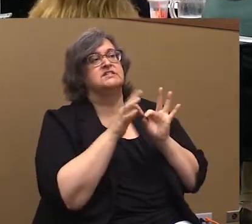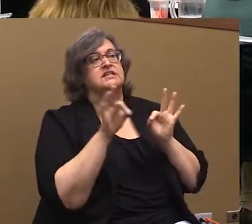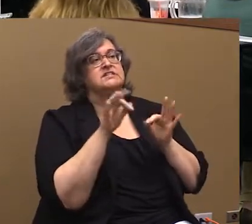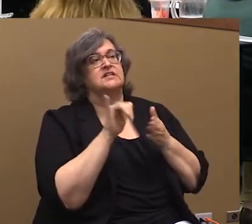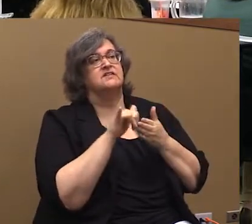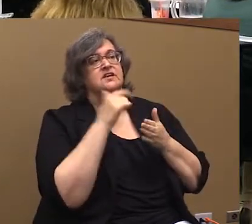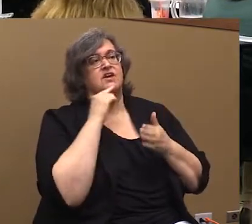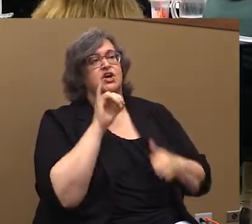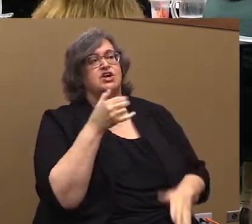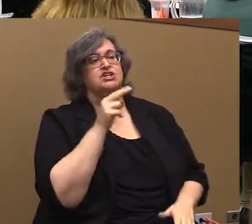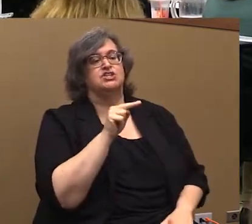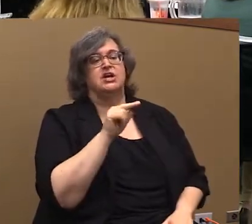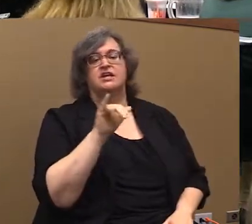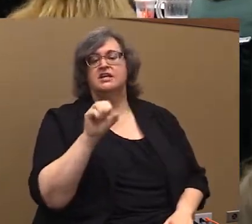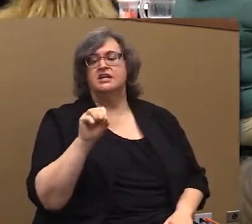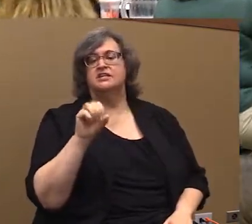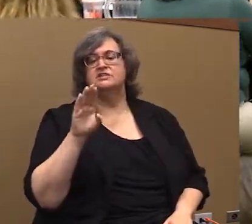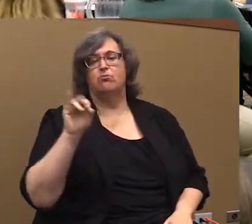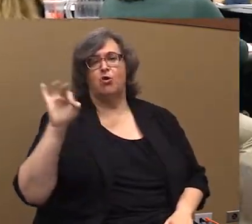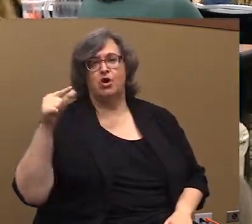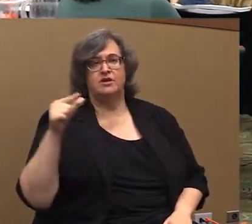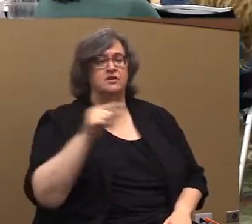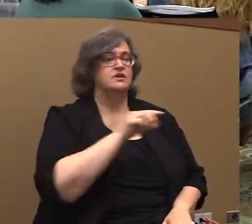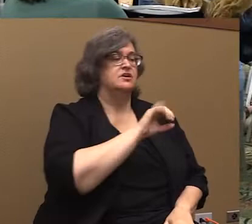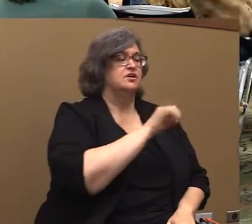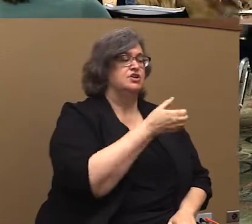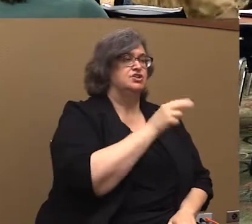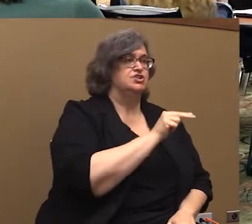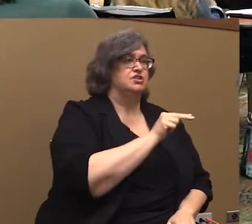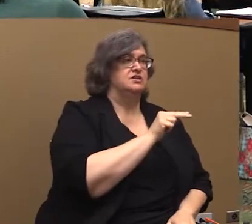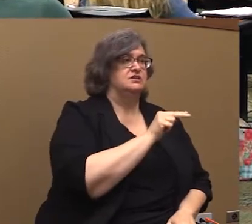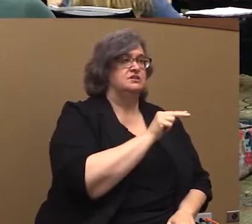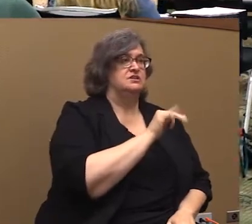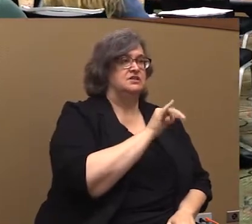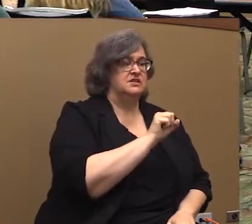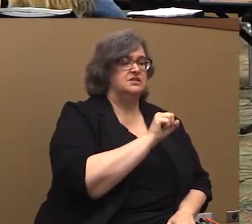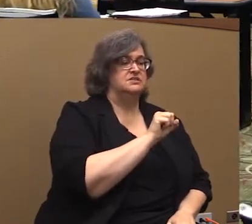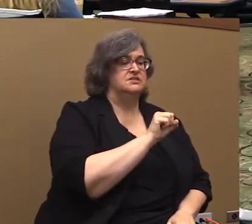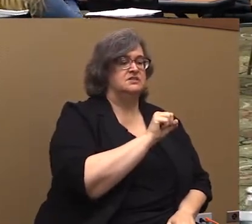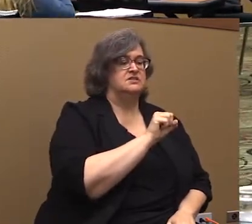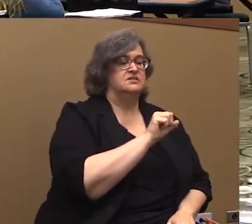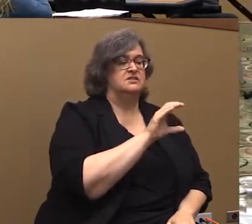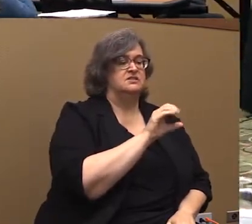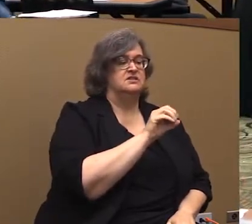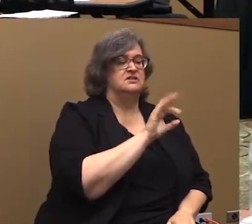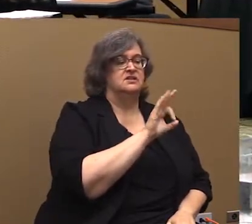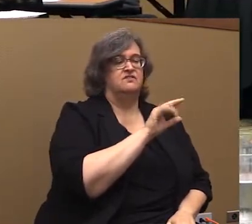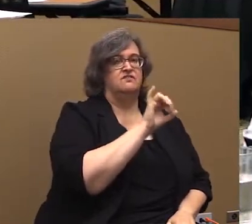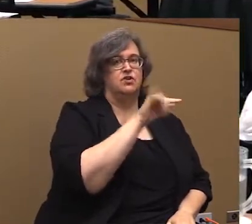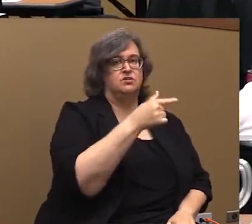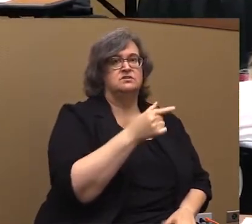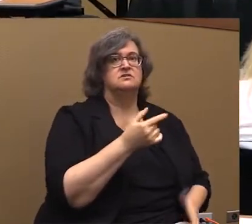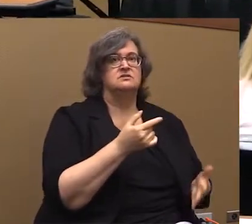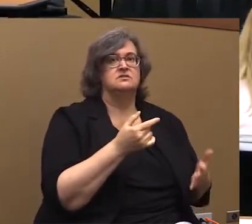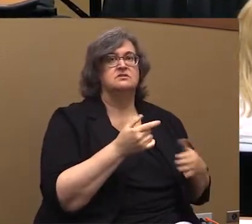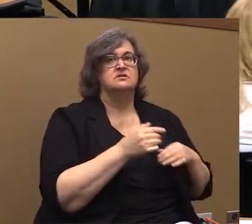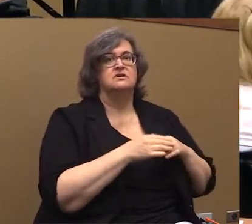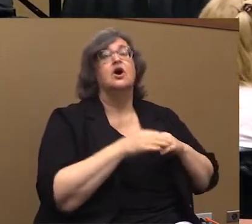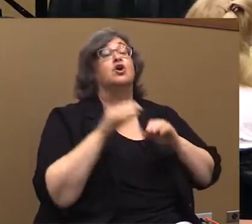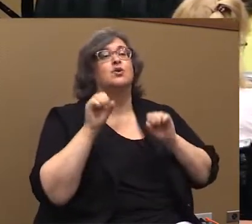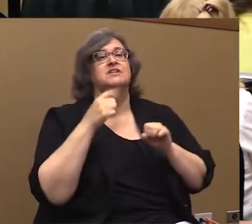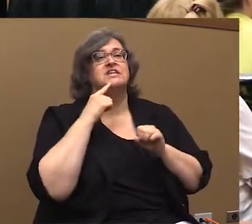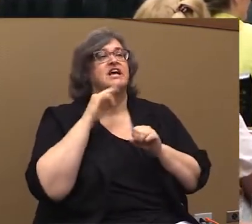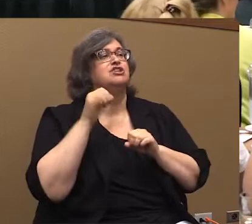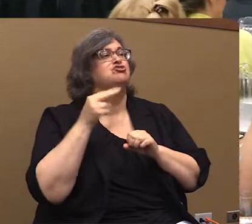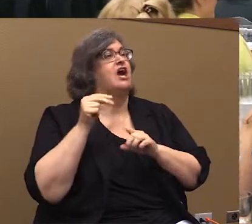I think, of his state. Yeah, I was saying for the ones that say John is boring or